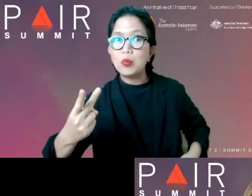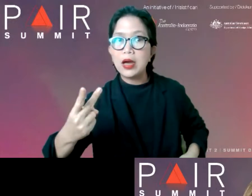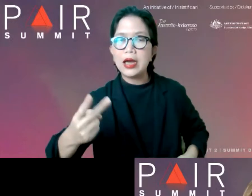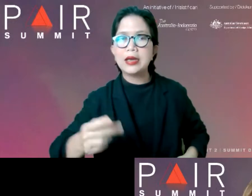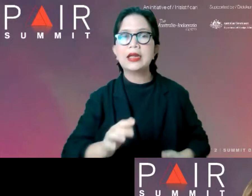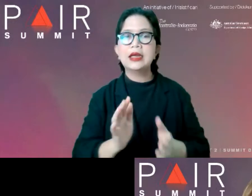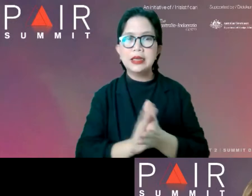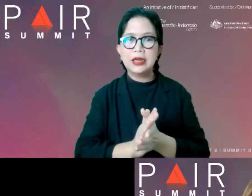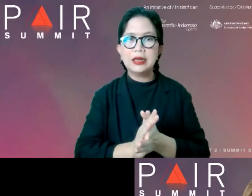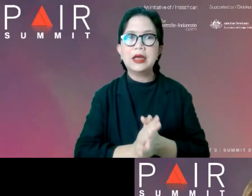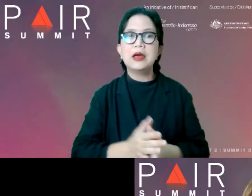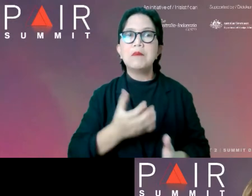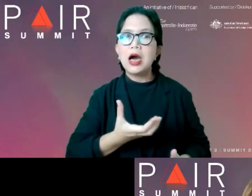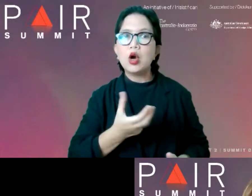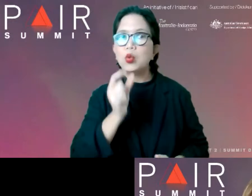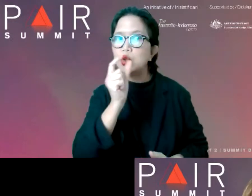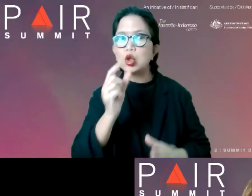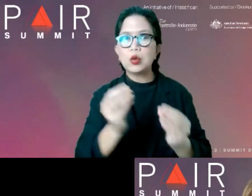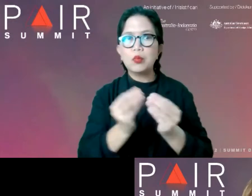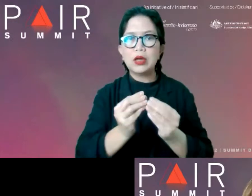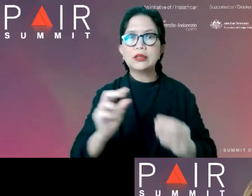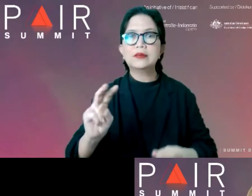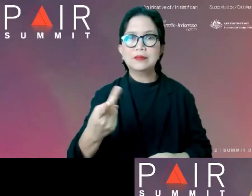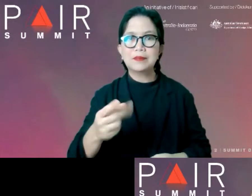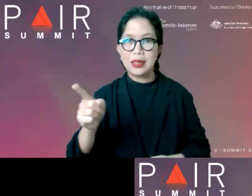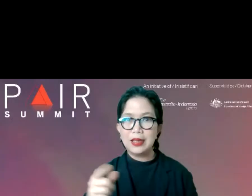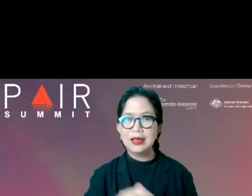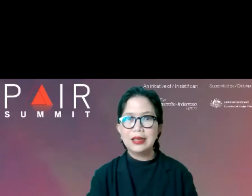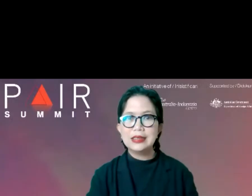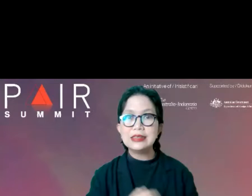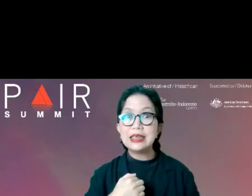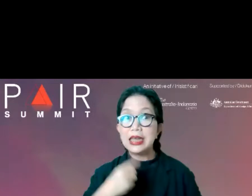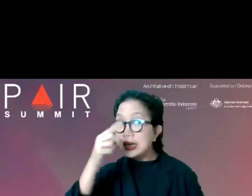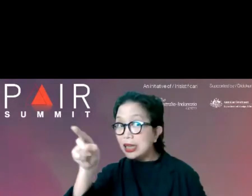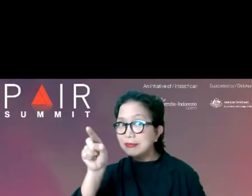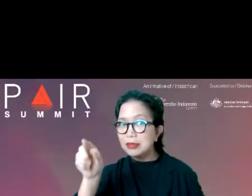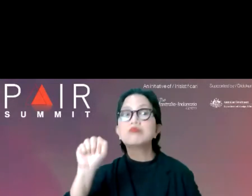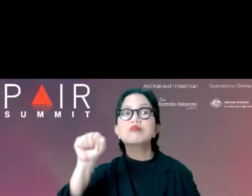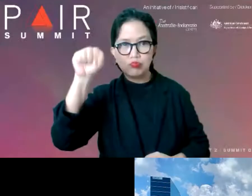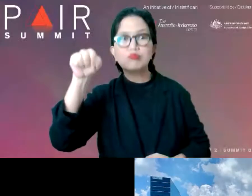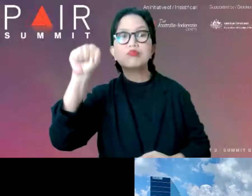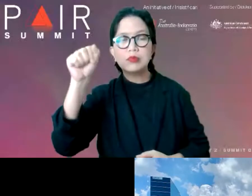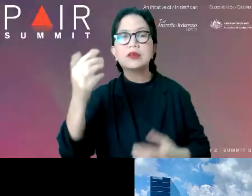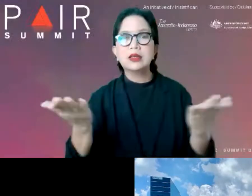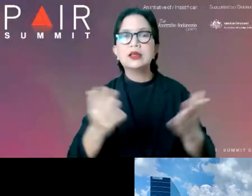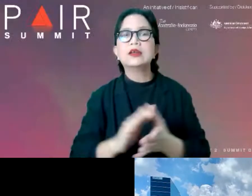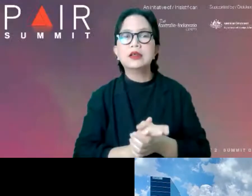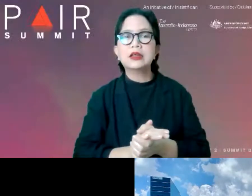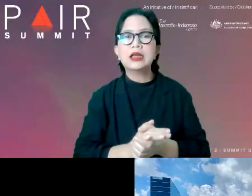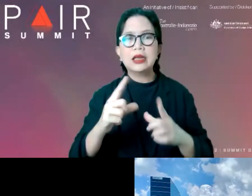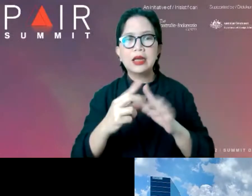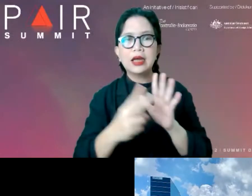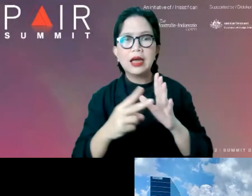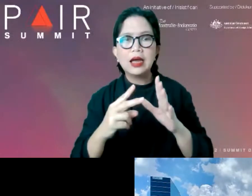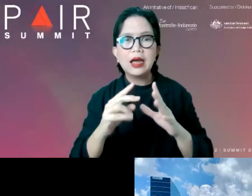nodding when Anis was talking about some of the things that are being pursued. I guess that you've seen something similar in